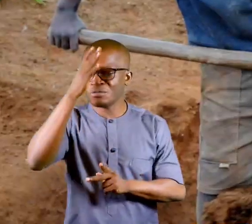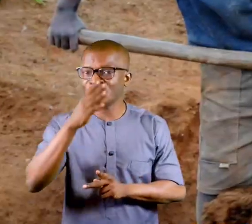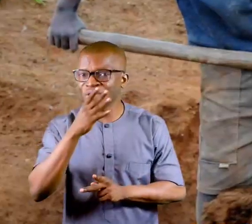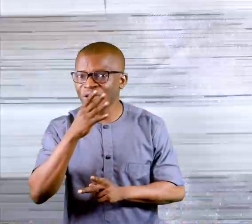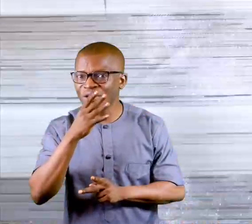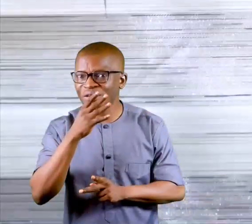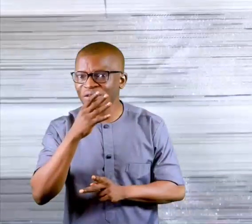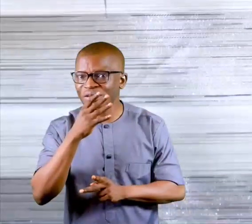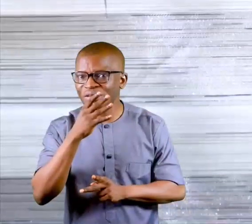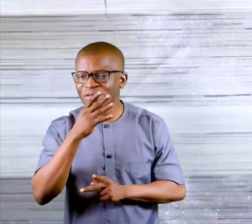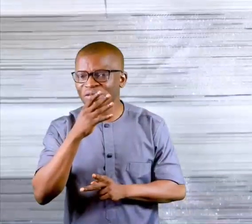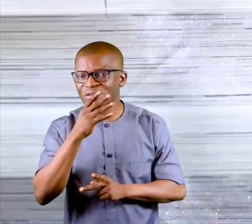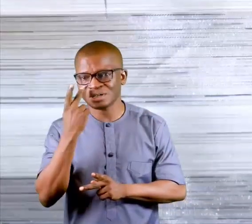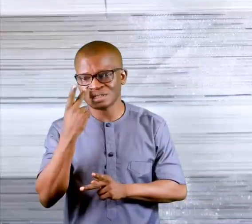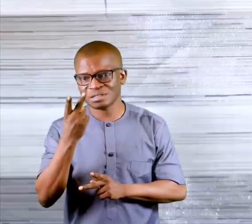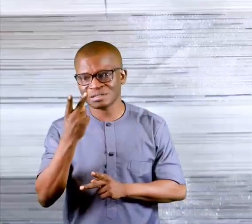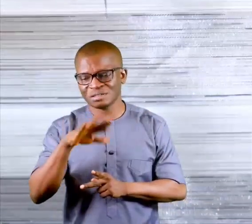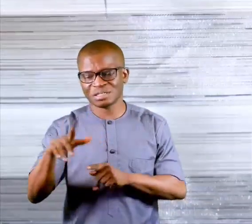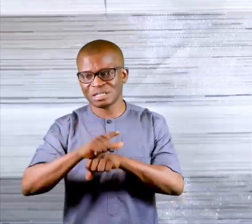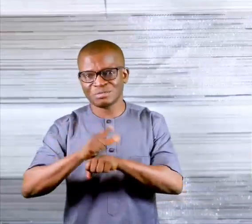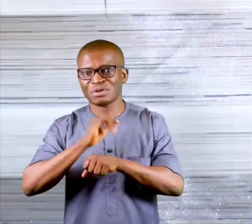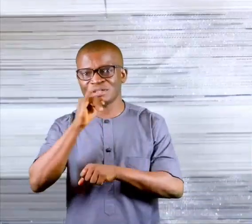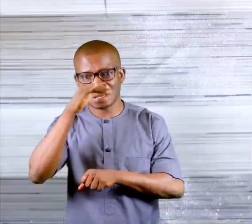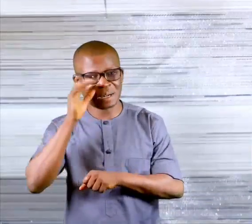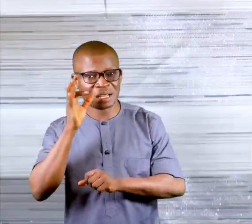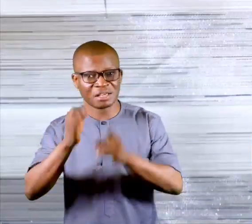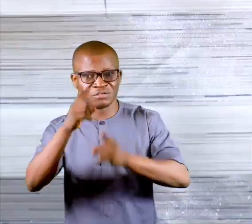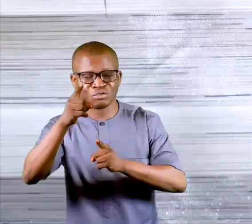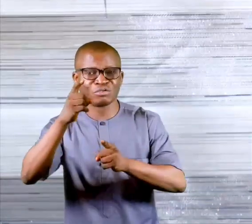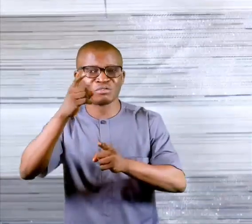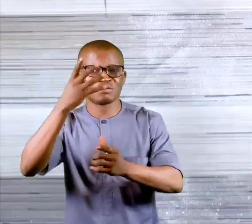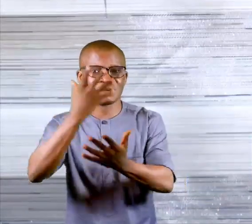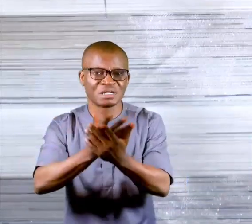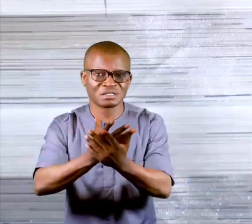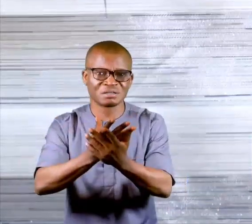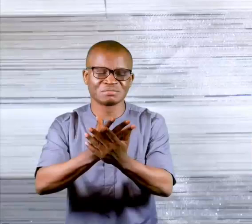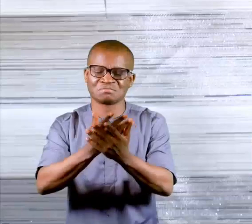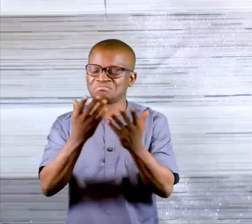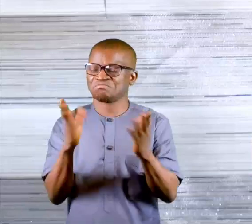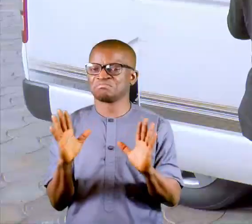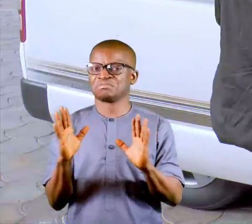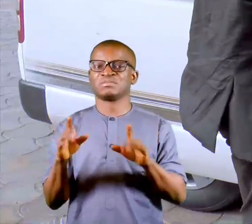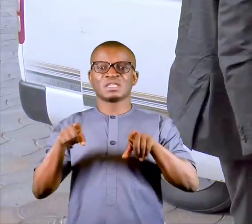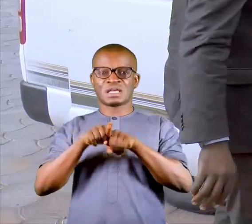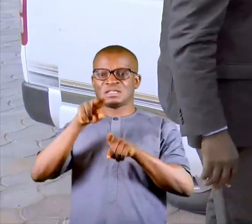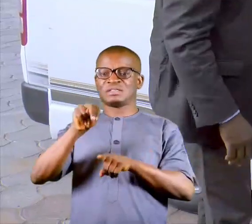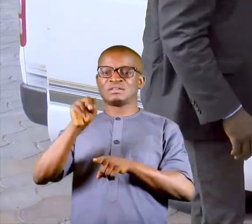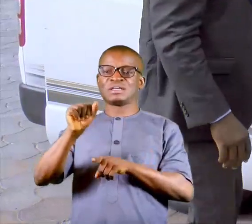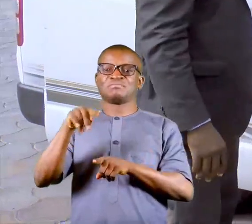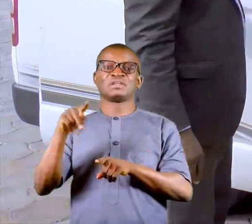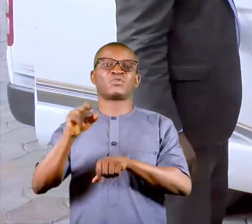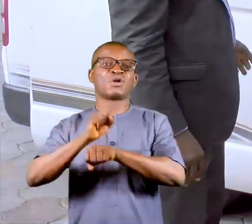parent? Child labor is a crime. If we are caught, we will go into it. As